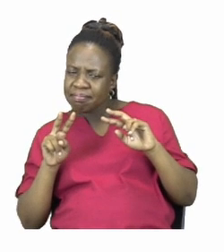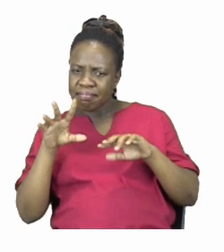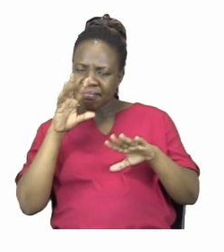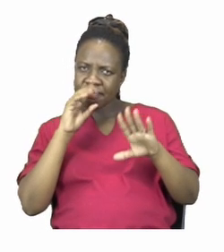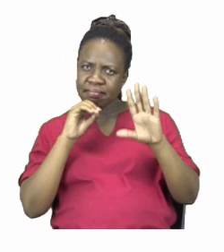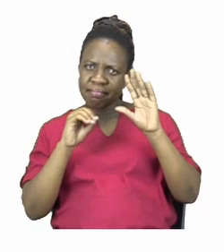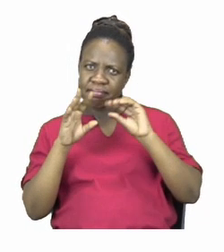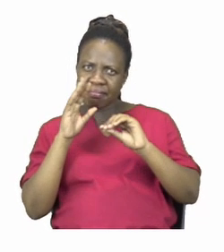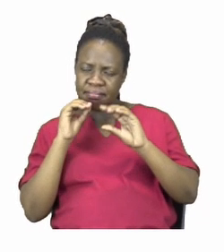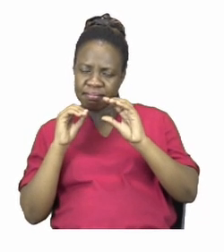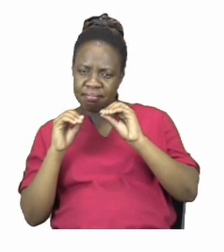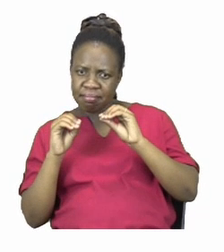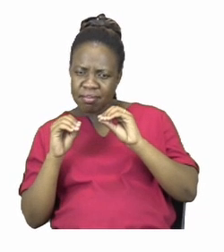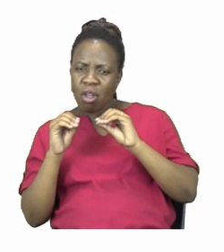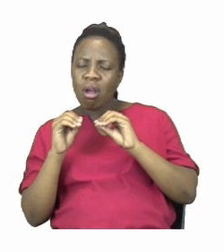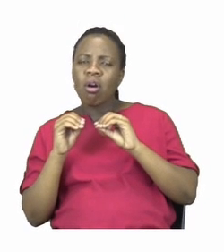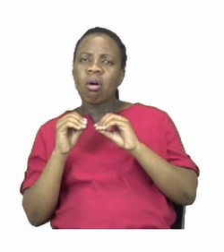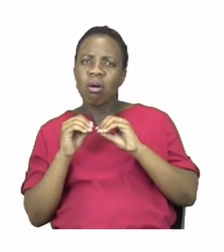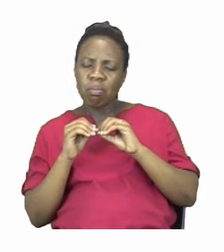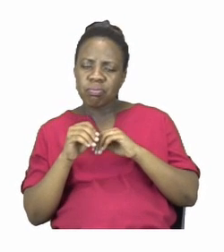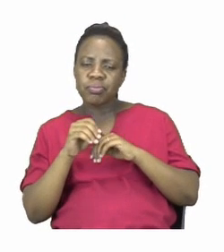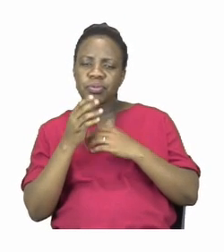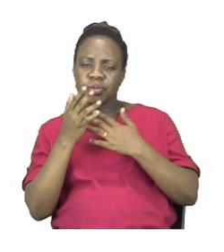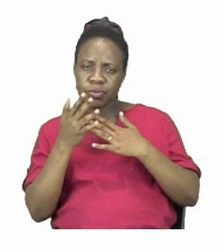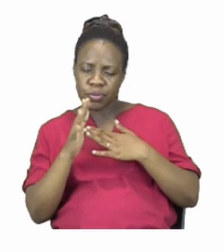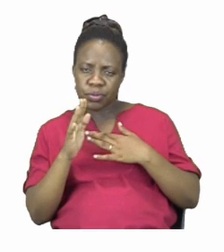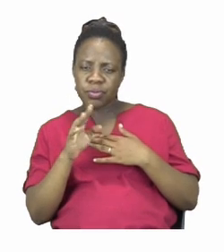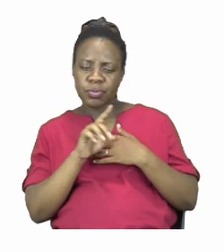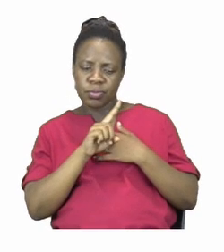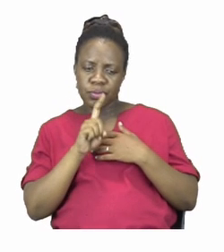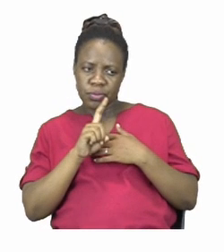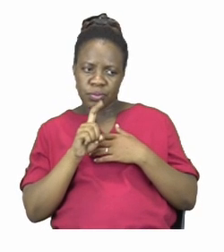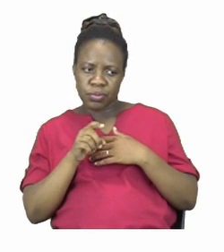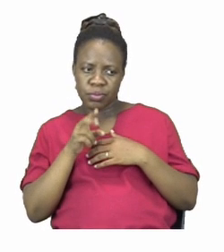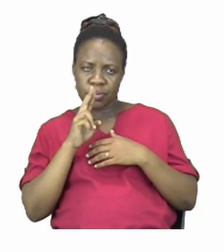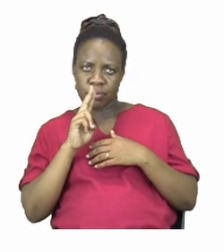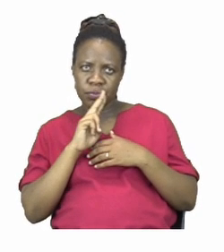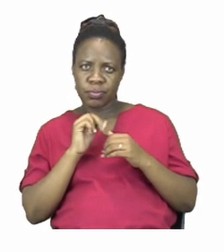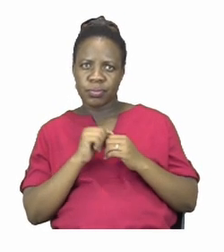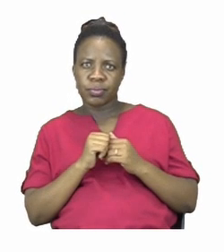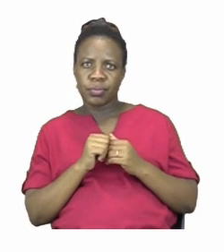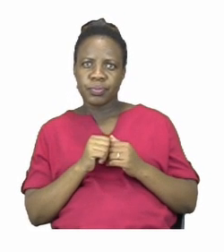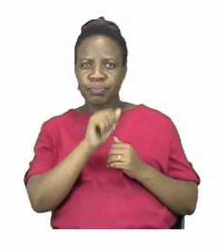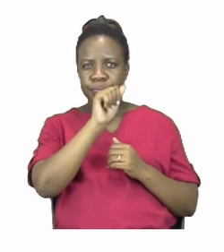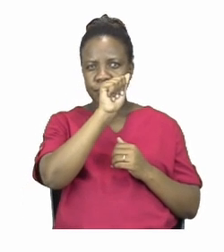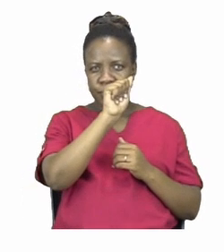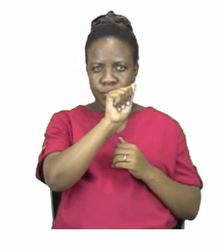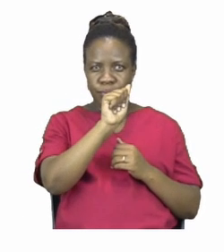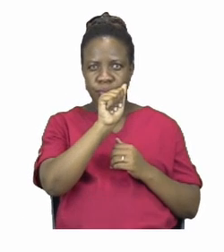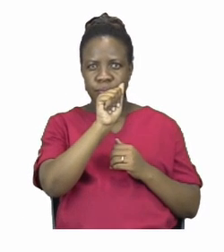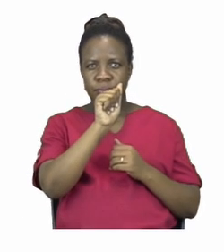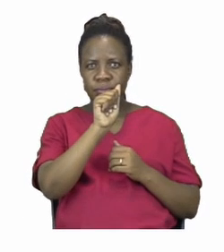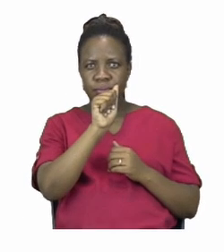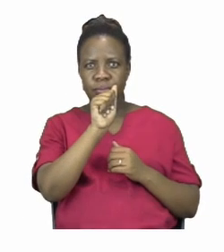can answer all the questions. Now let's quickly have a look at all these questions. A, what